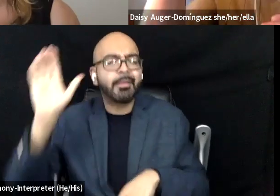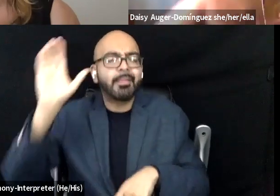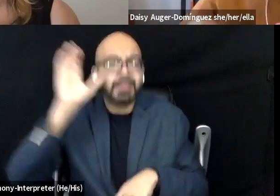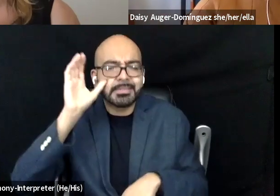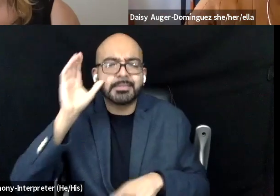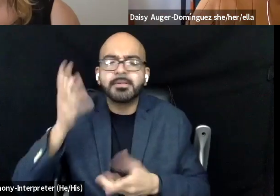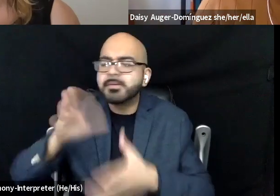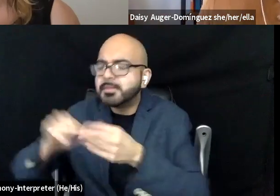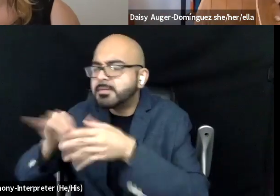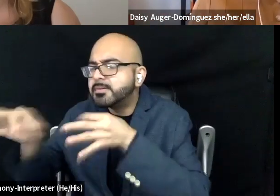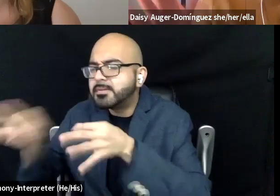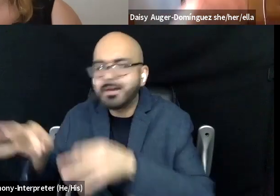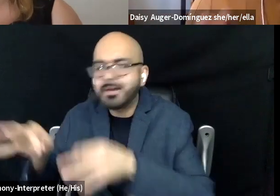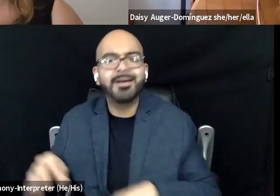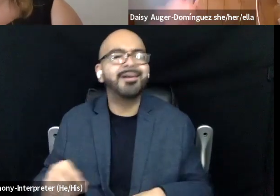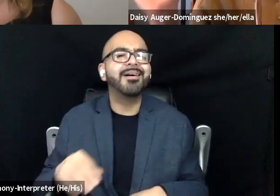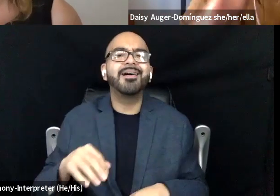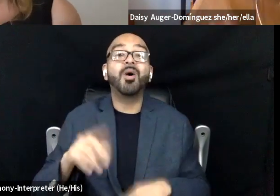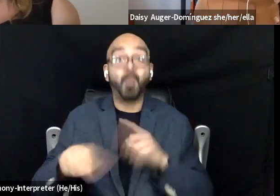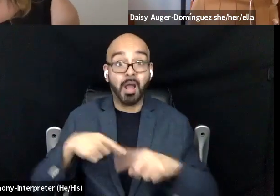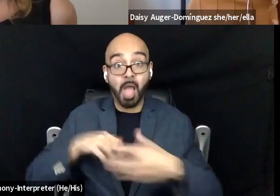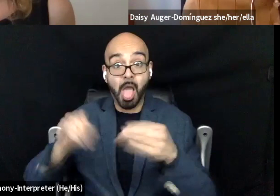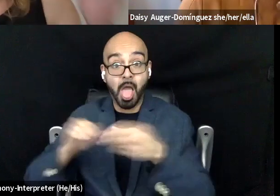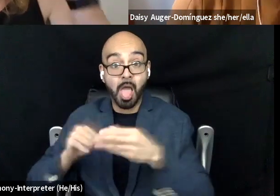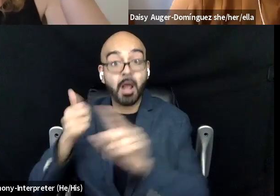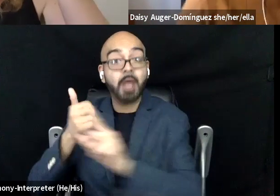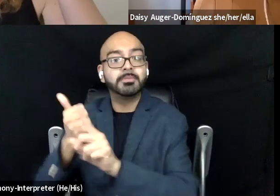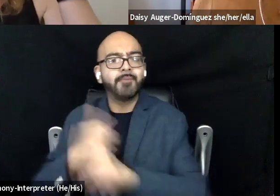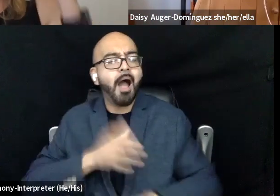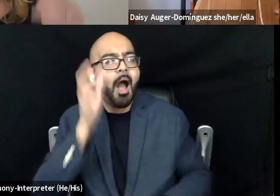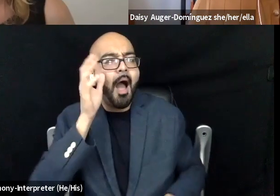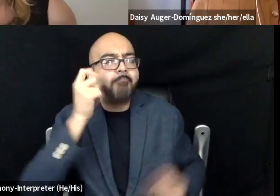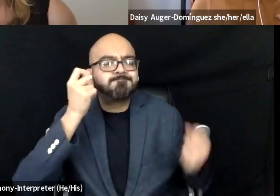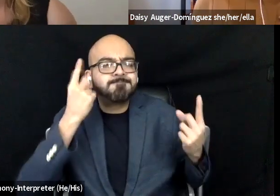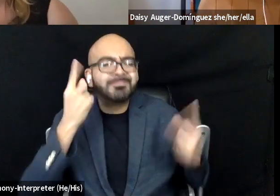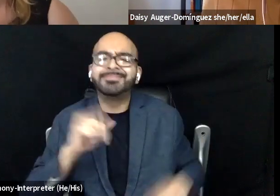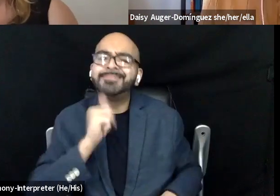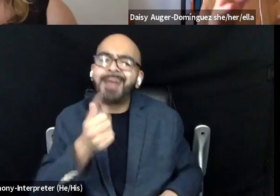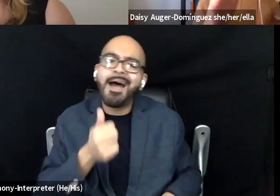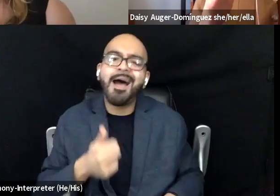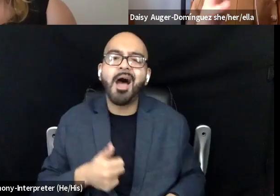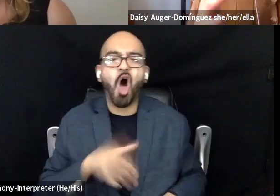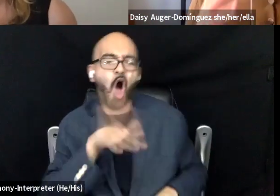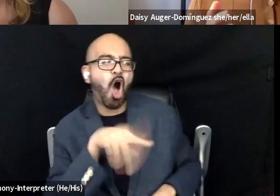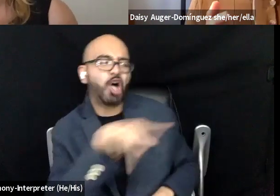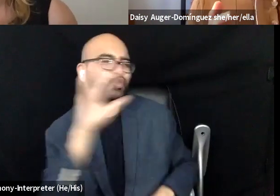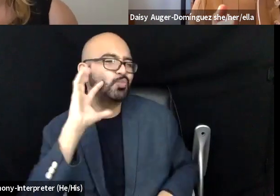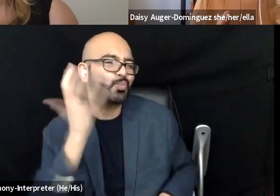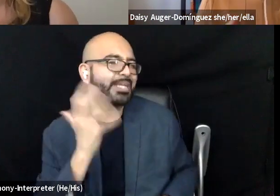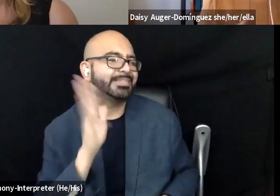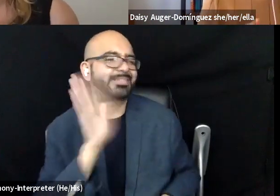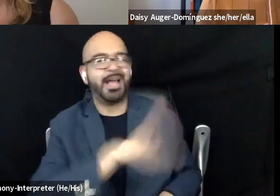say, oh, you're being crazy. You know, he didn't mansplain it. He didn't culture splain it. You know, he